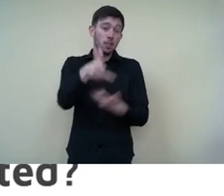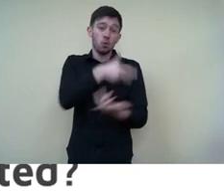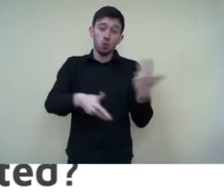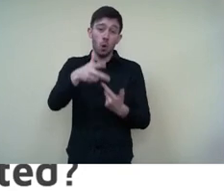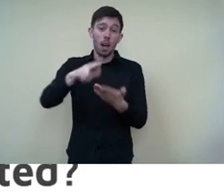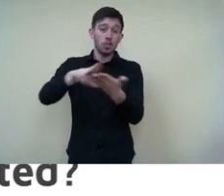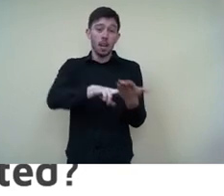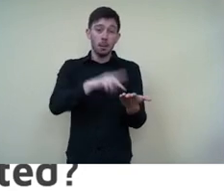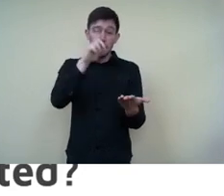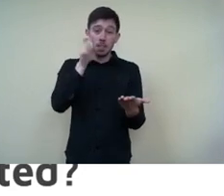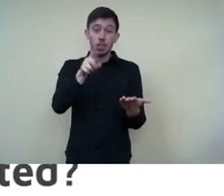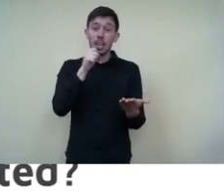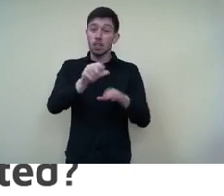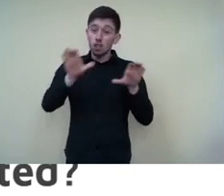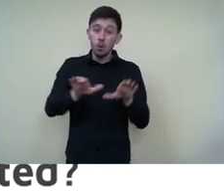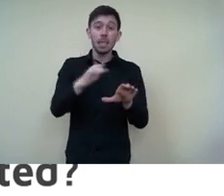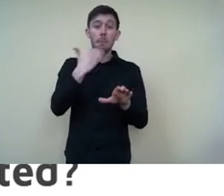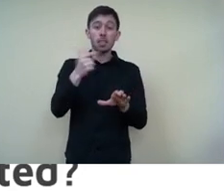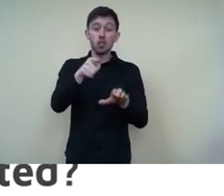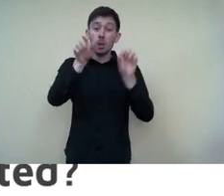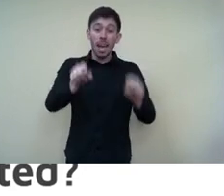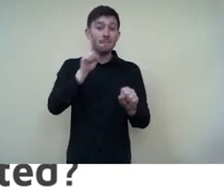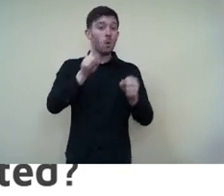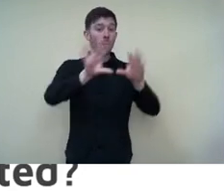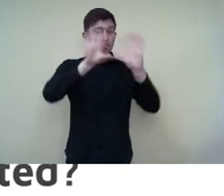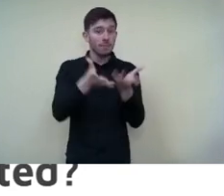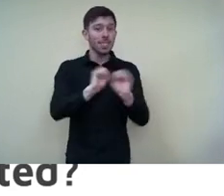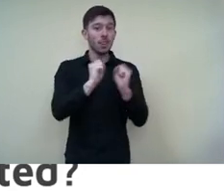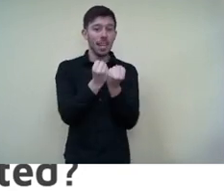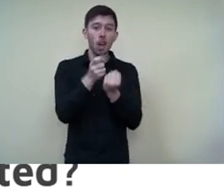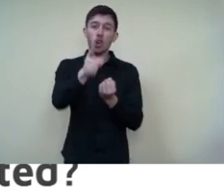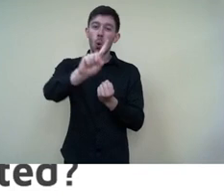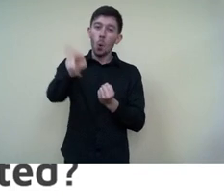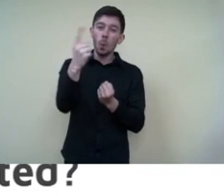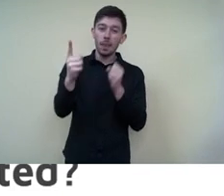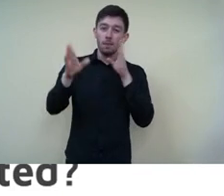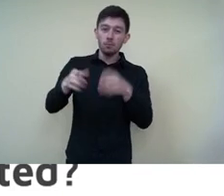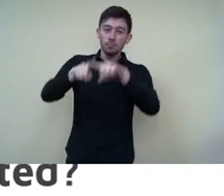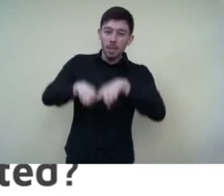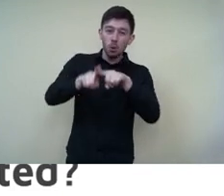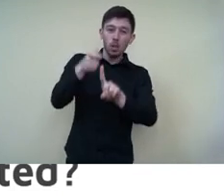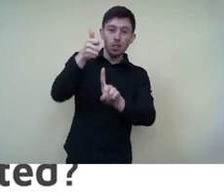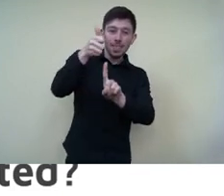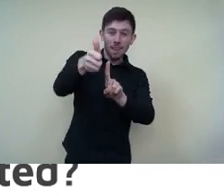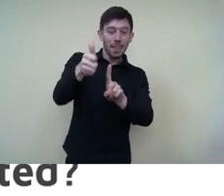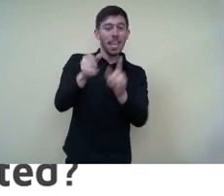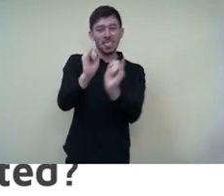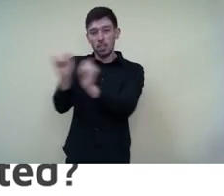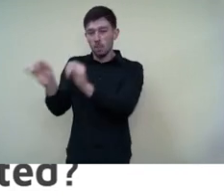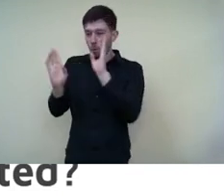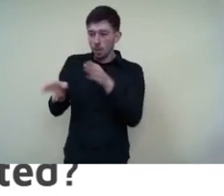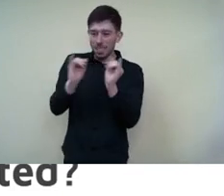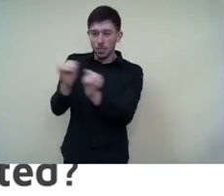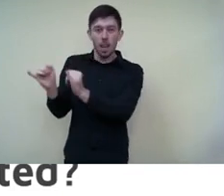not doing the best that you can do on behalf of society. You are doing for yourself only. And individualism is not always terrific whenever you're living in